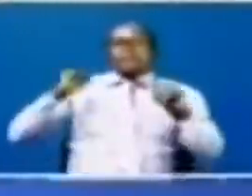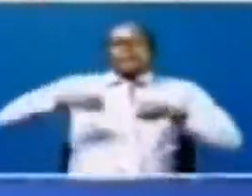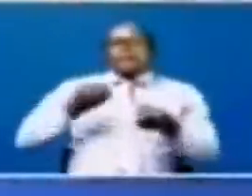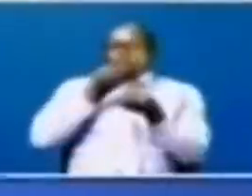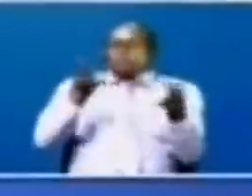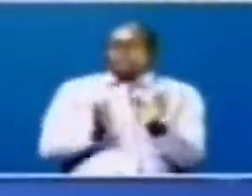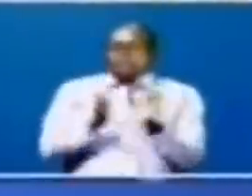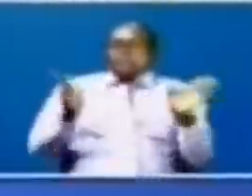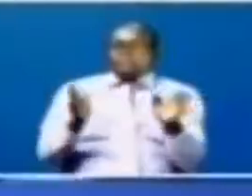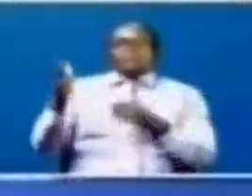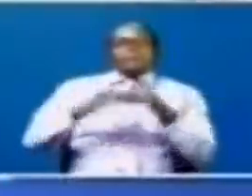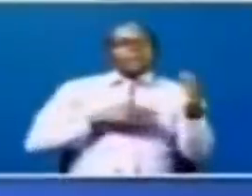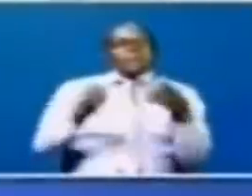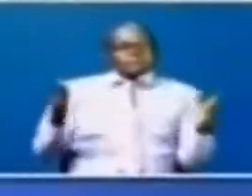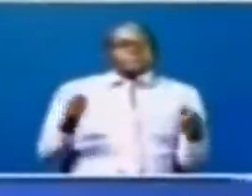the public as to whether